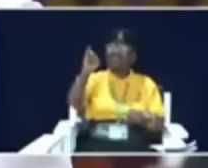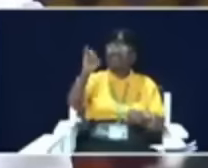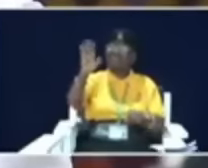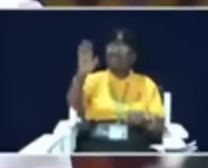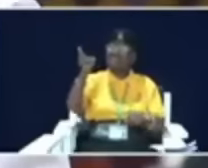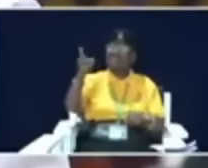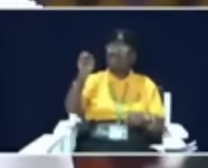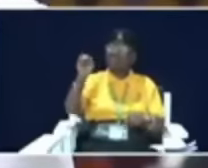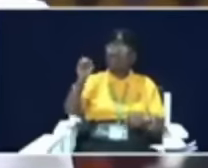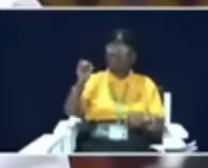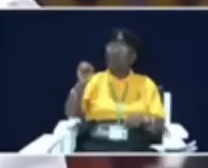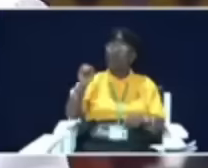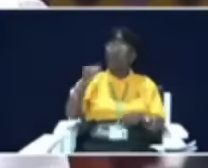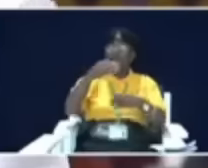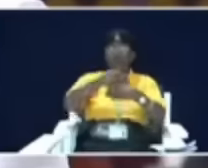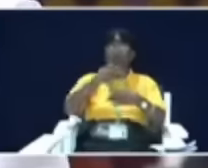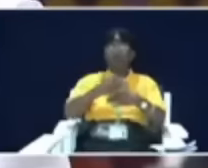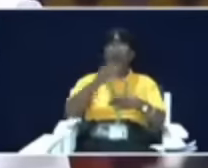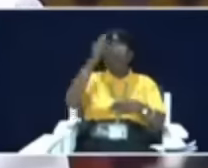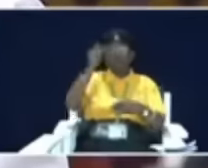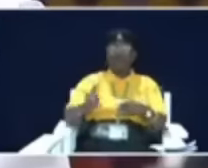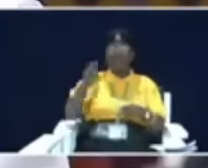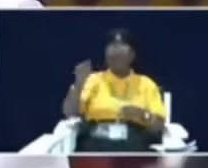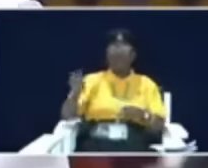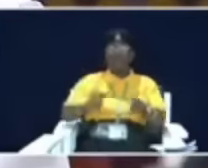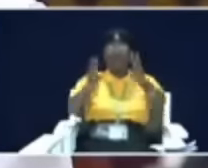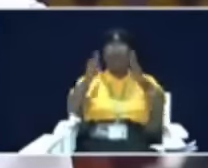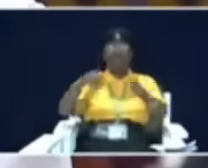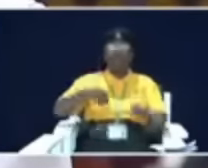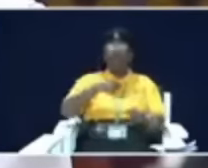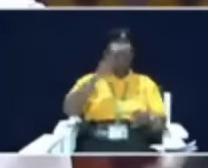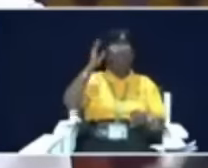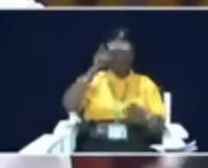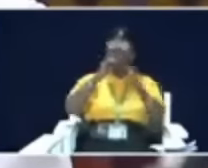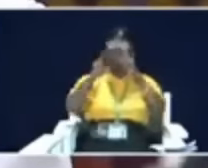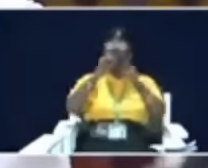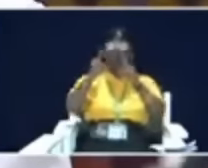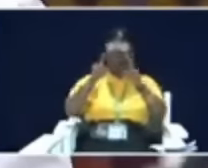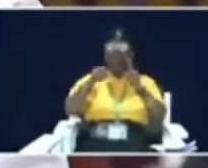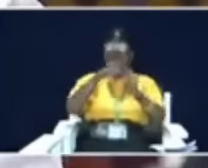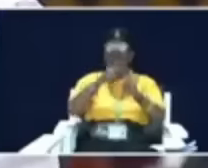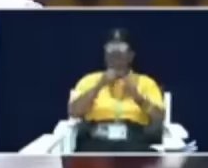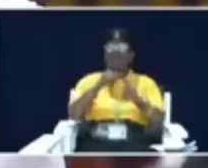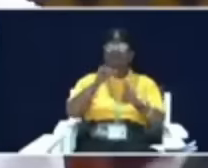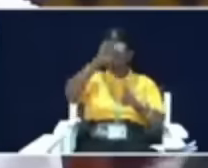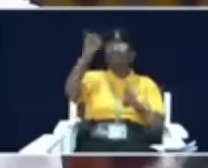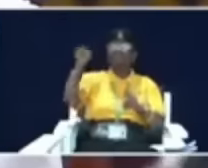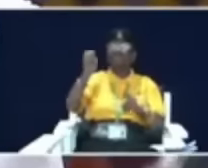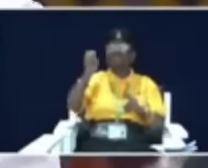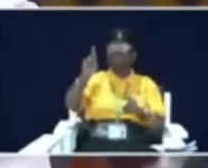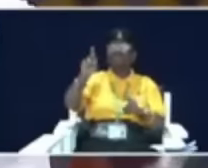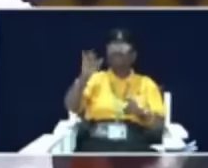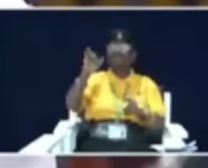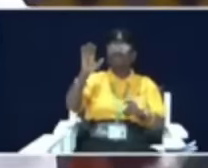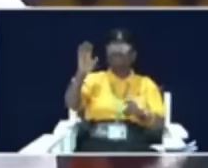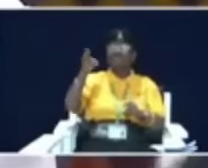Oh, by the way, we'll be talking about Jericho Wall in a moment. In fact, our text is from Joshua